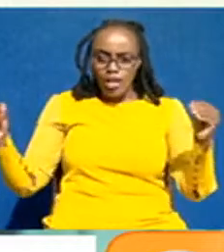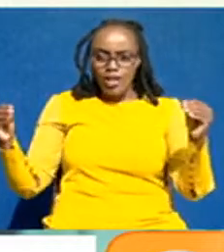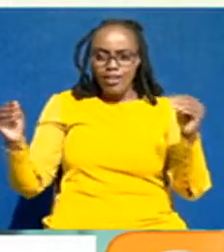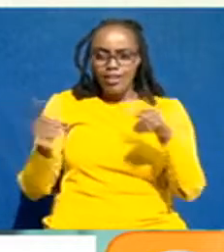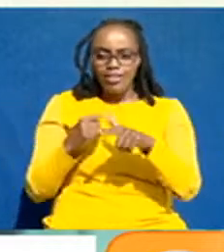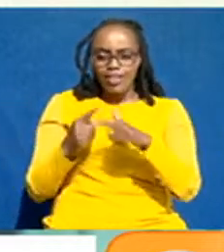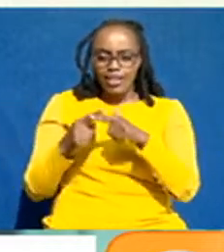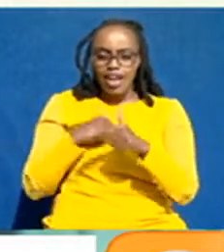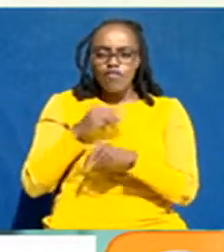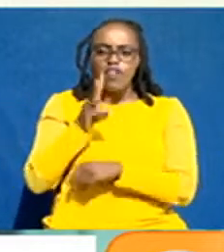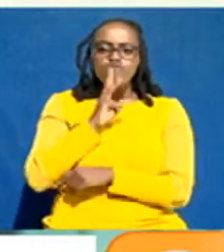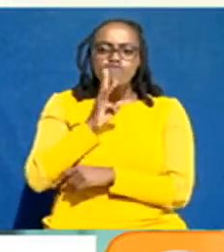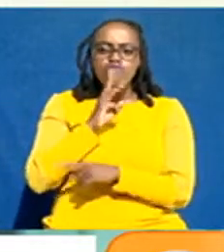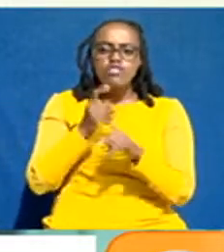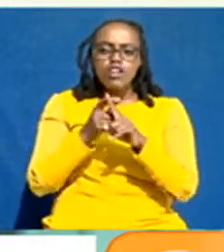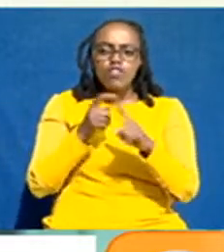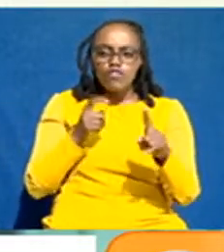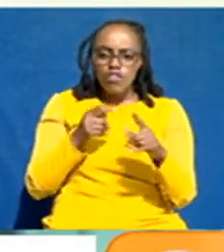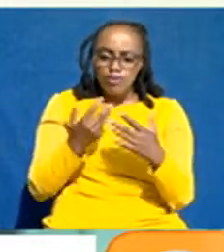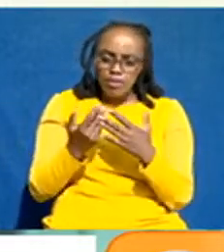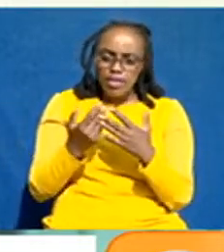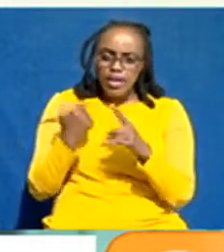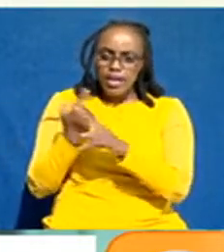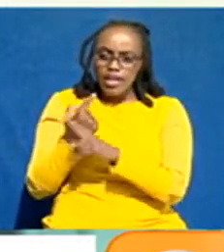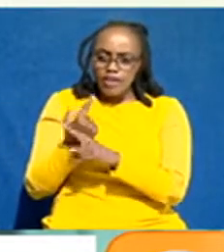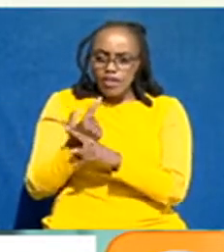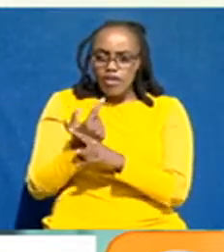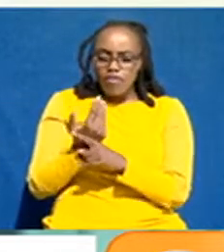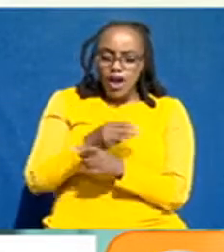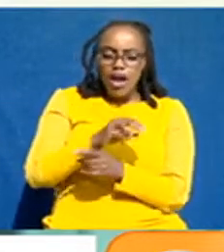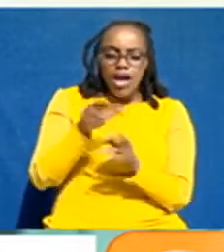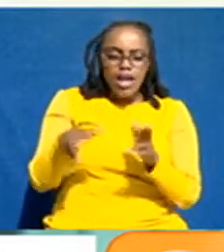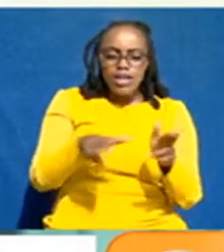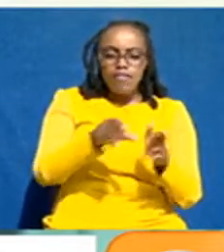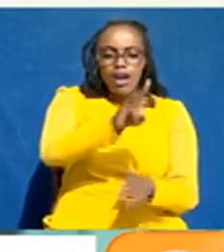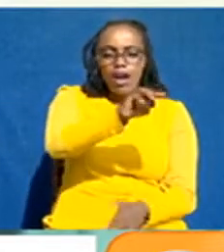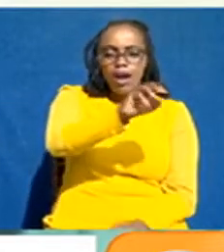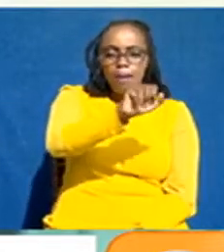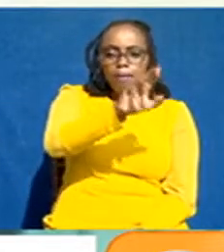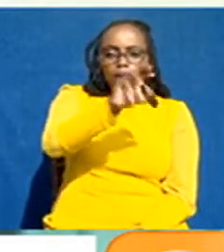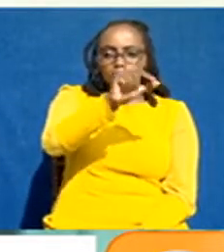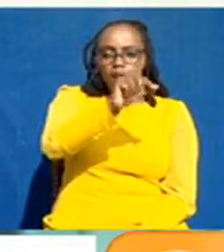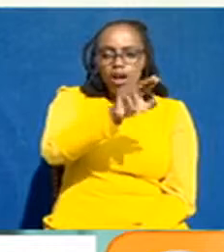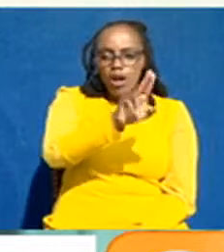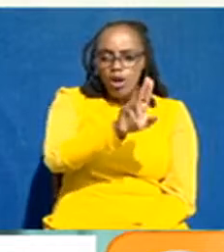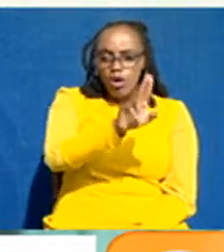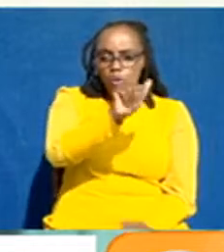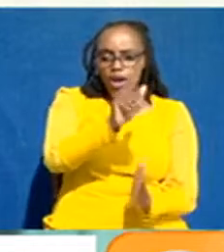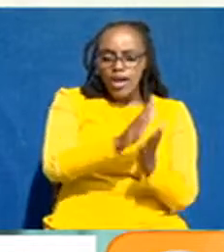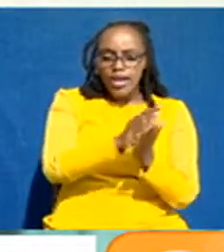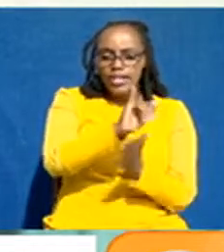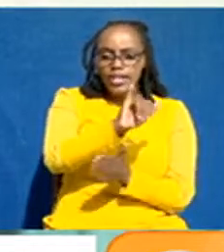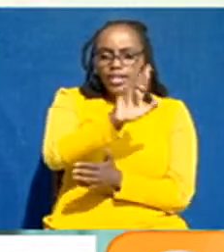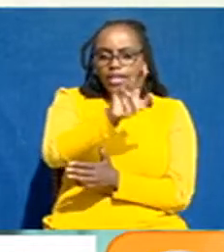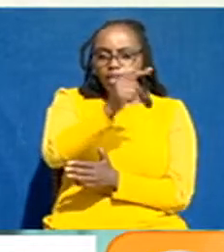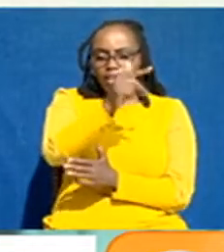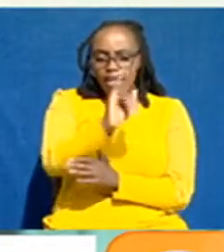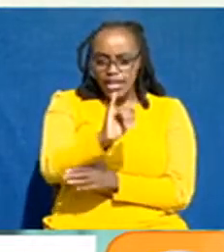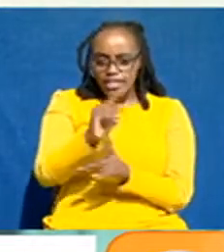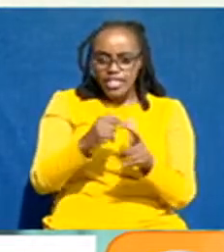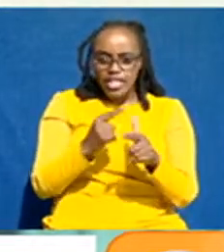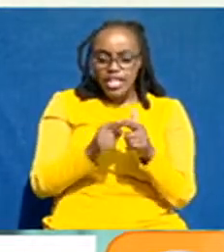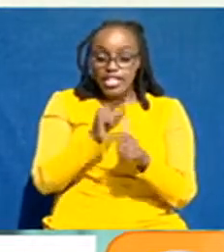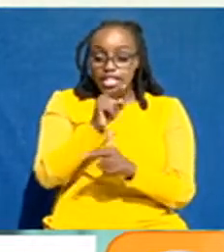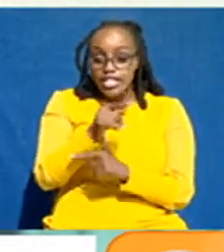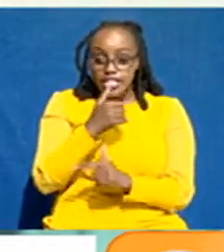raw water from the rivers Maragua, Gikigi, and Irati, and conveys that to